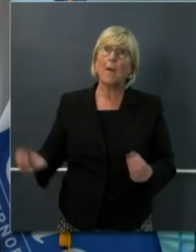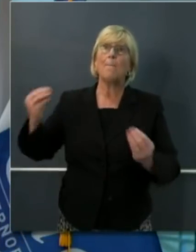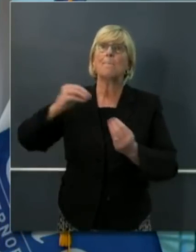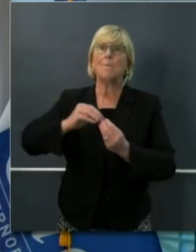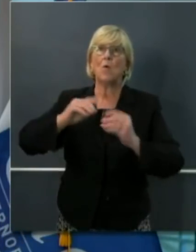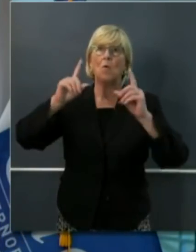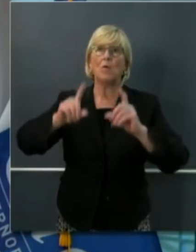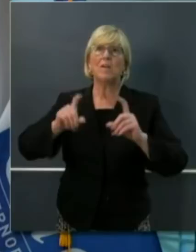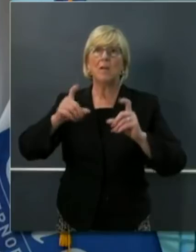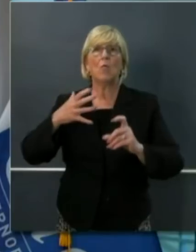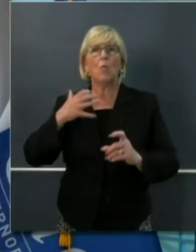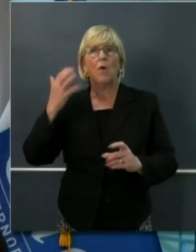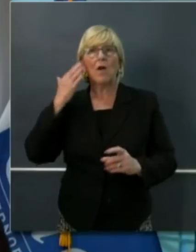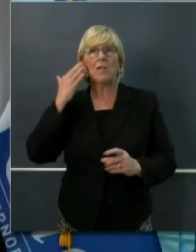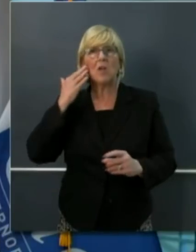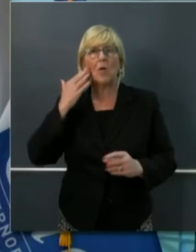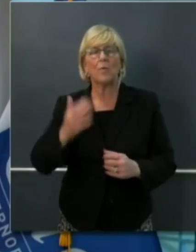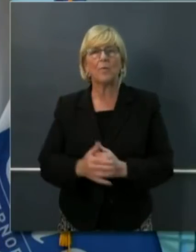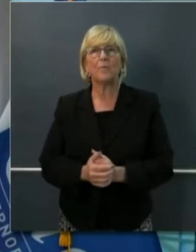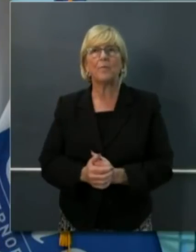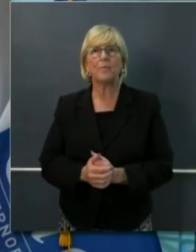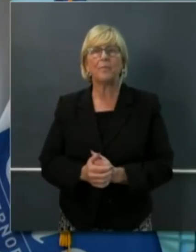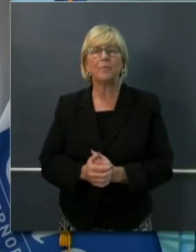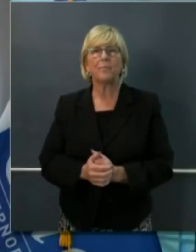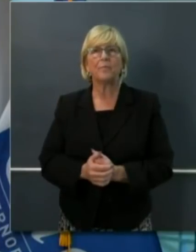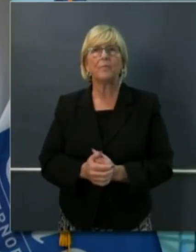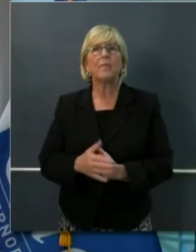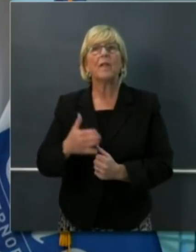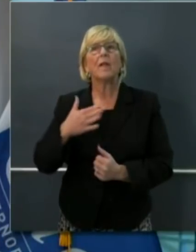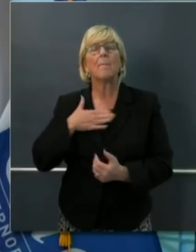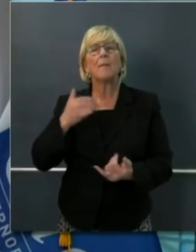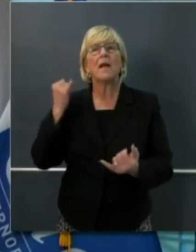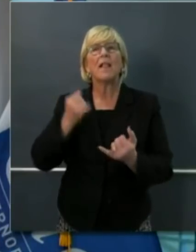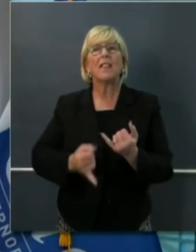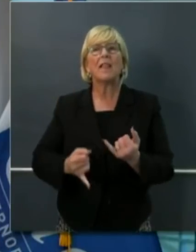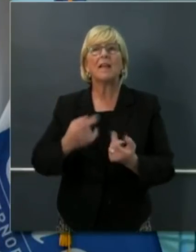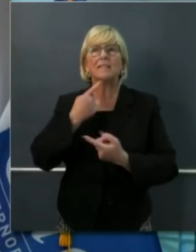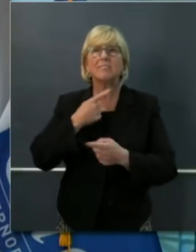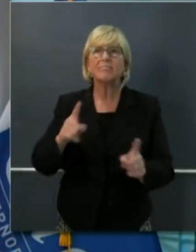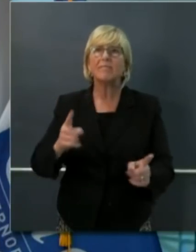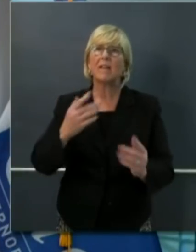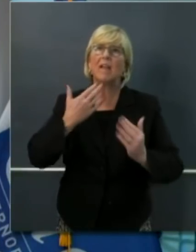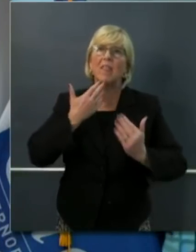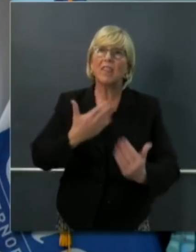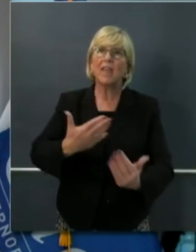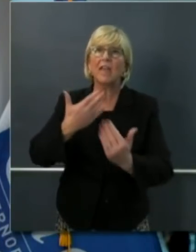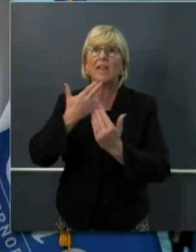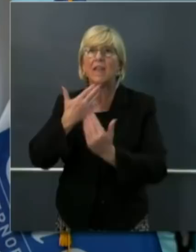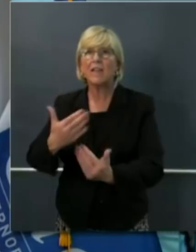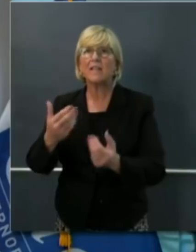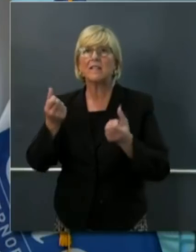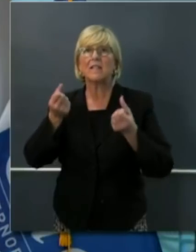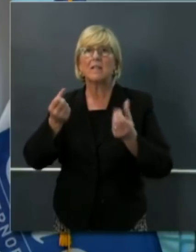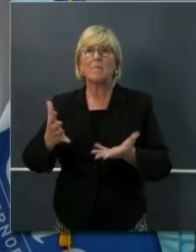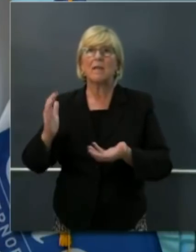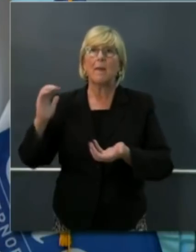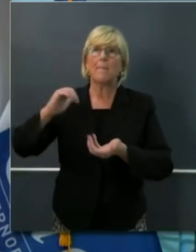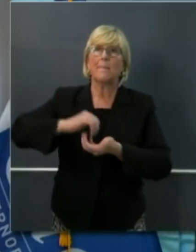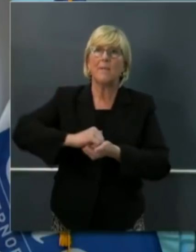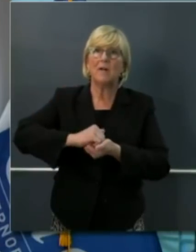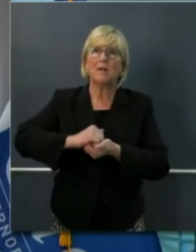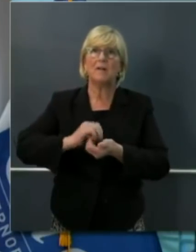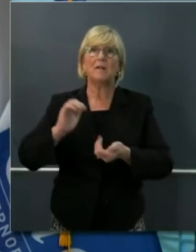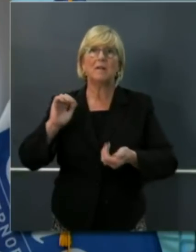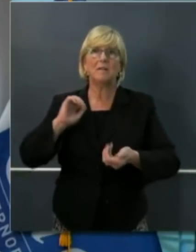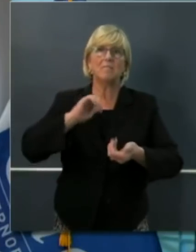us. So I just want to end by, again, reiterating our thanks to so many different partners who have helped us get to this point, to